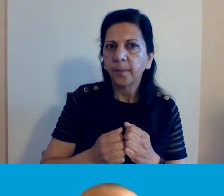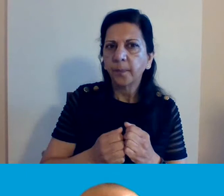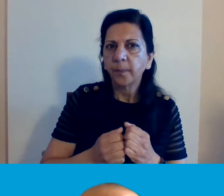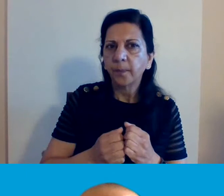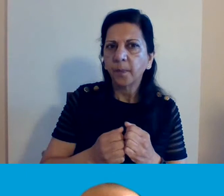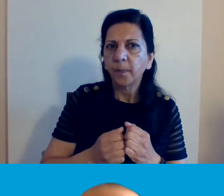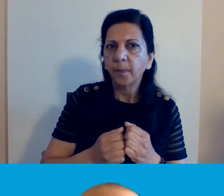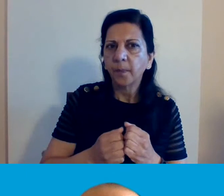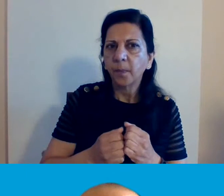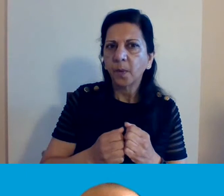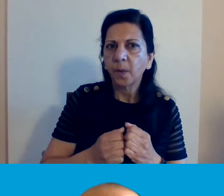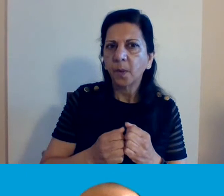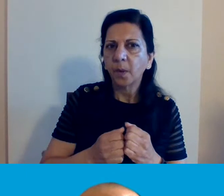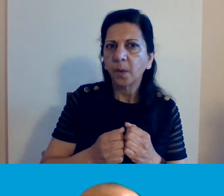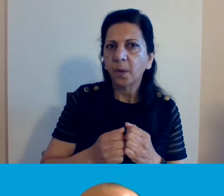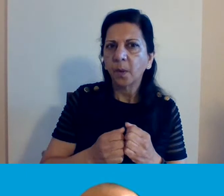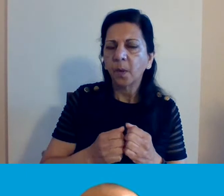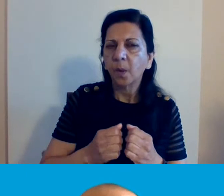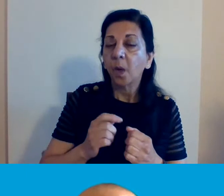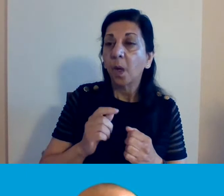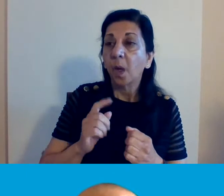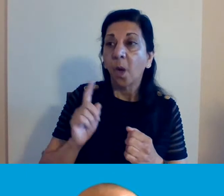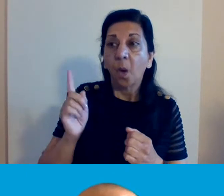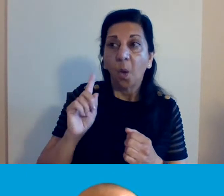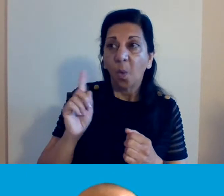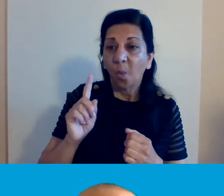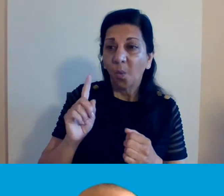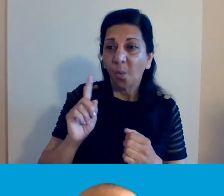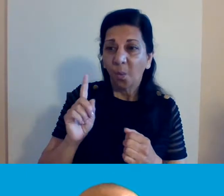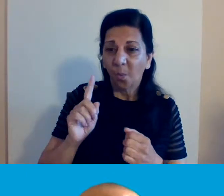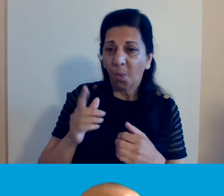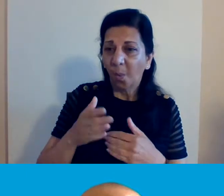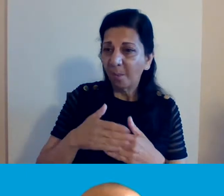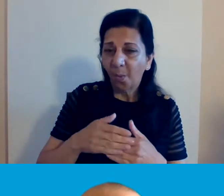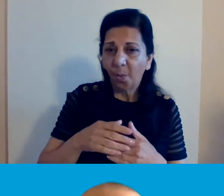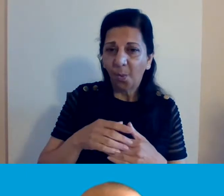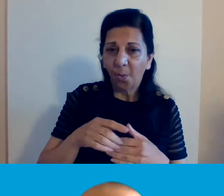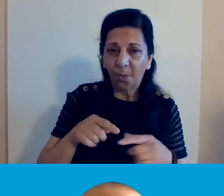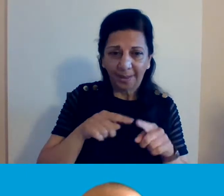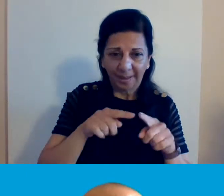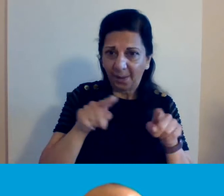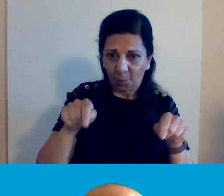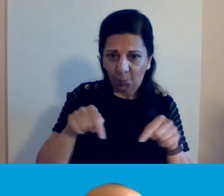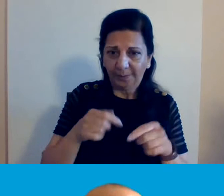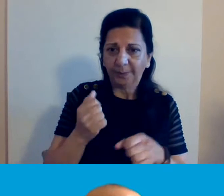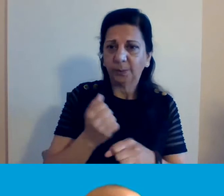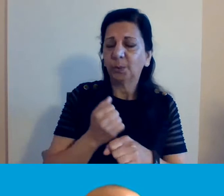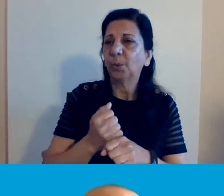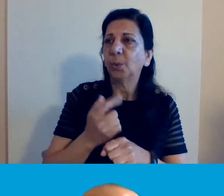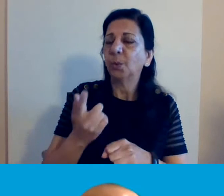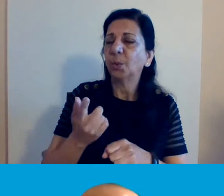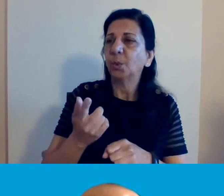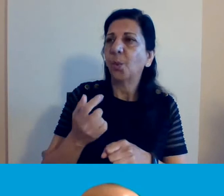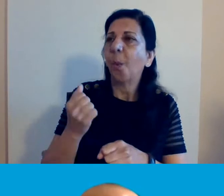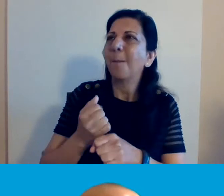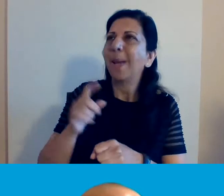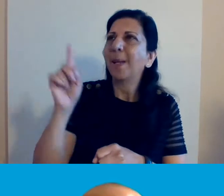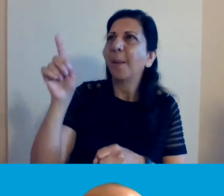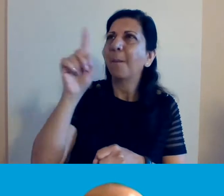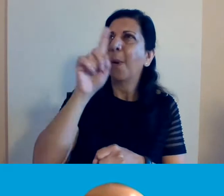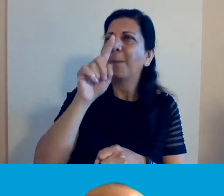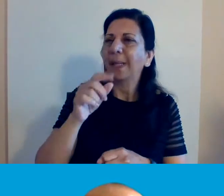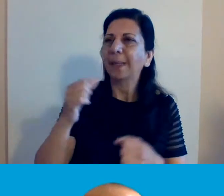done to encourage and support the public to exercise more in order to improve an individual's ability to cope with COVID, as well as their general physical and